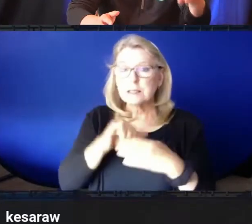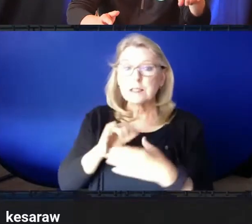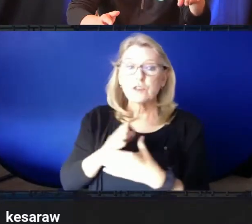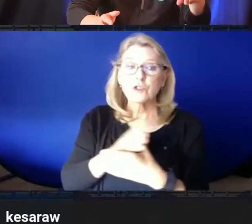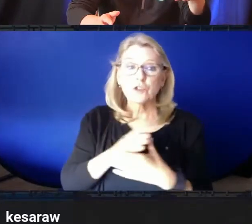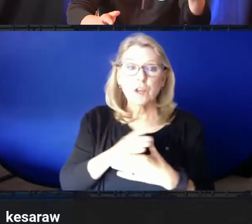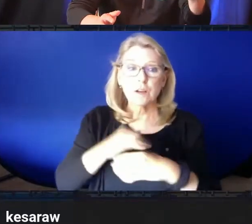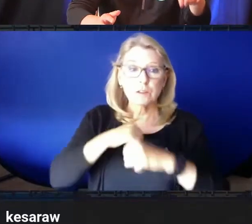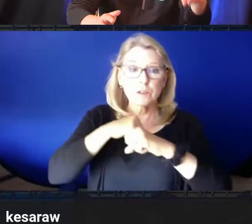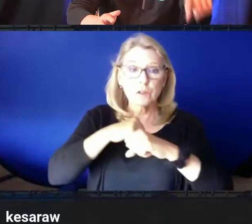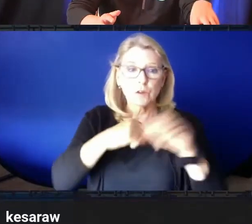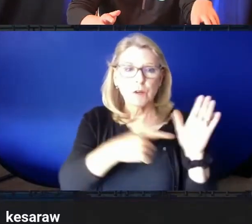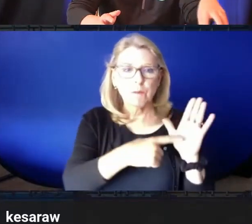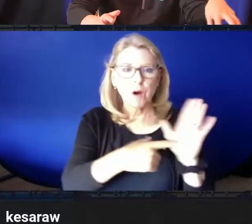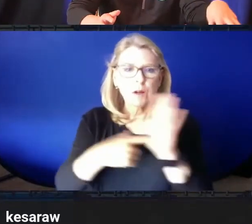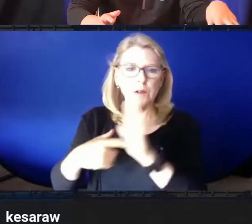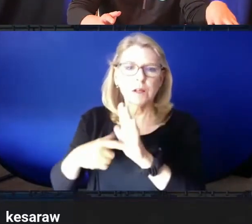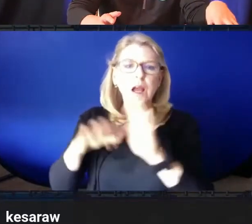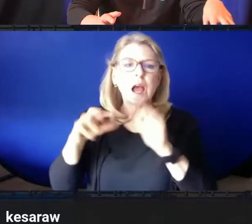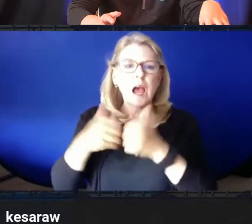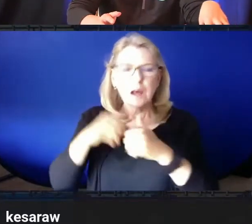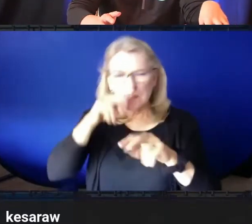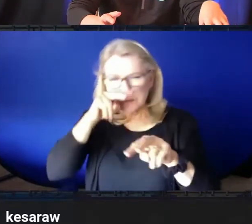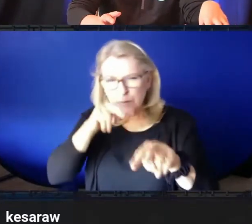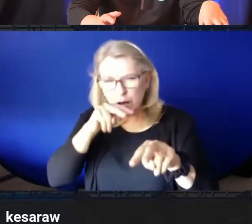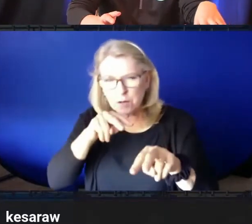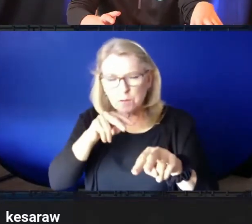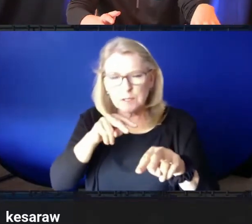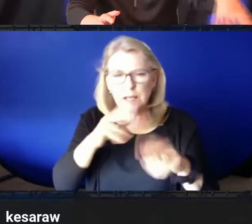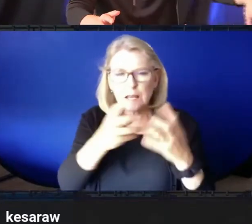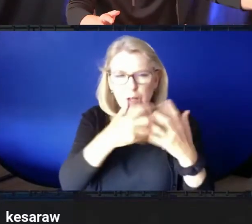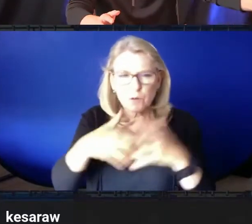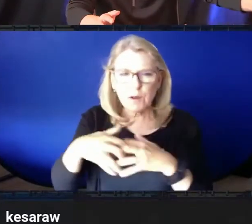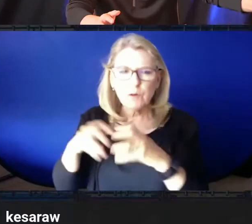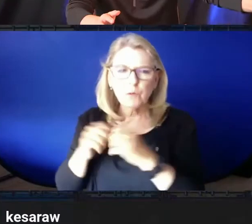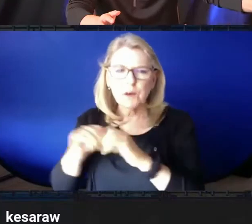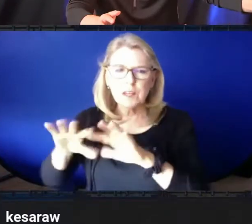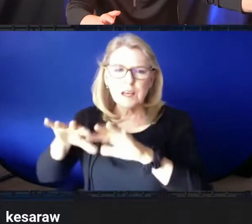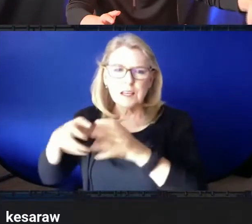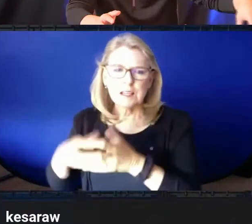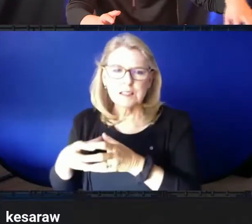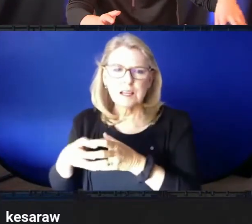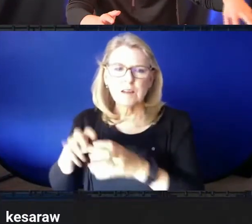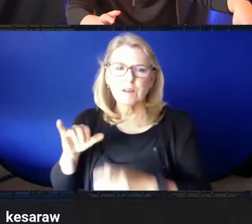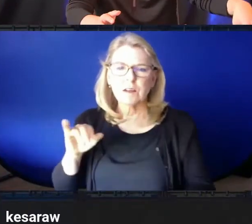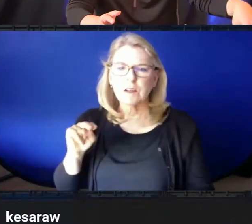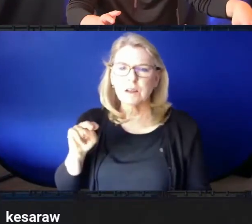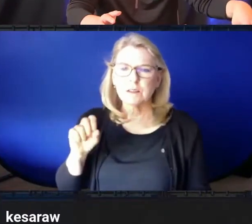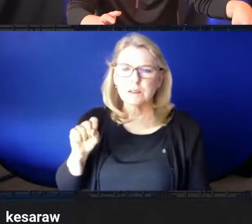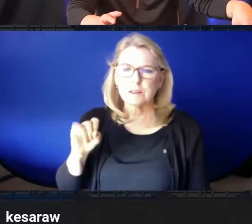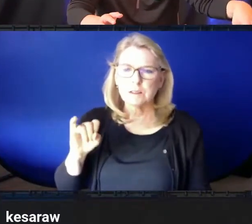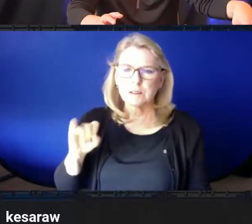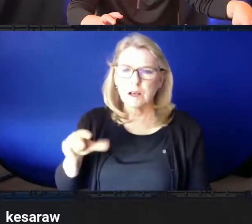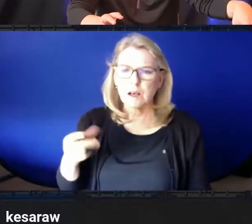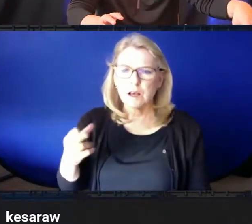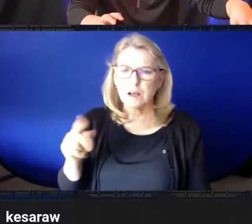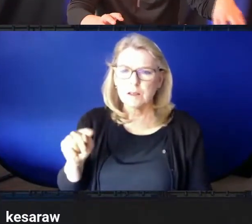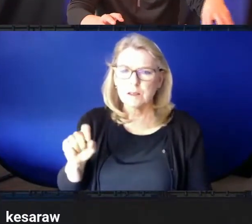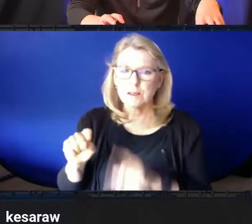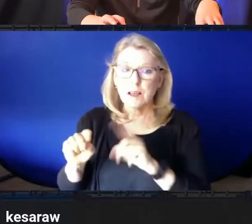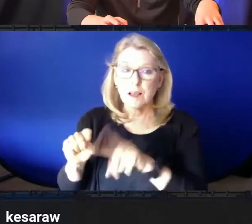is monitor being addressed, and can it integrate with Container Insights? Container Insights is hosted inside of